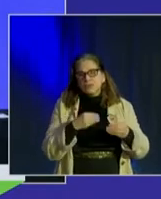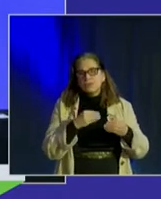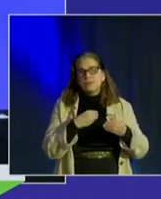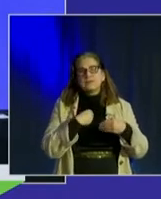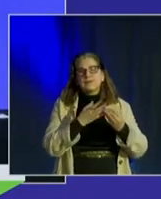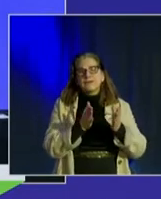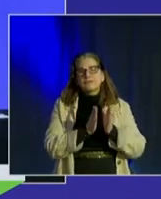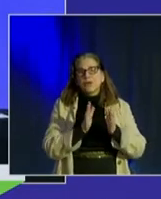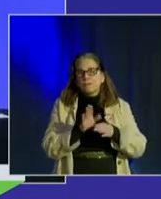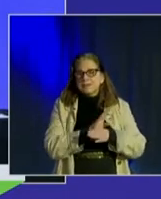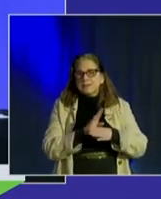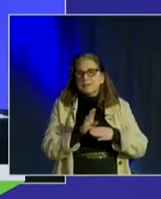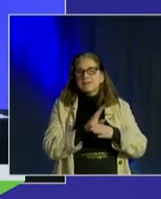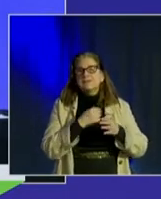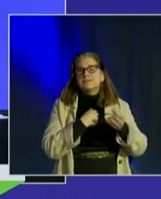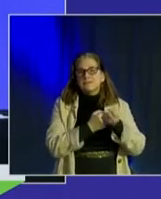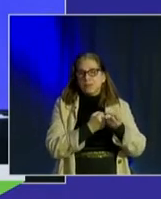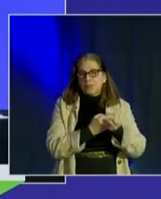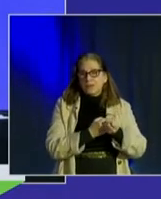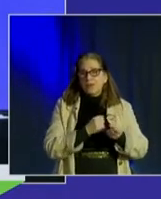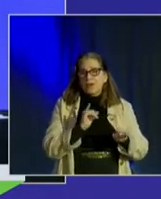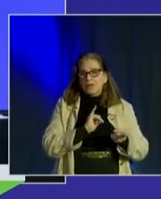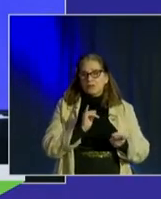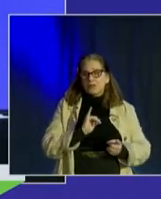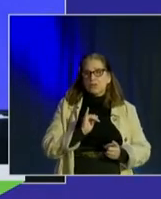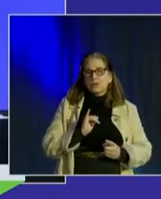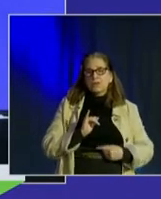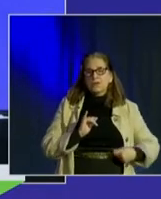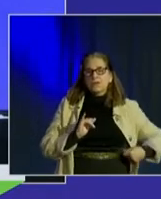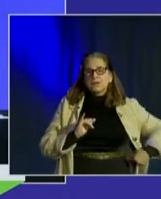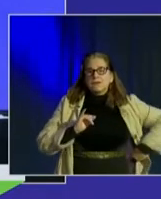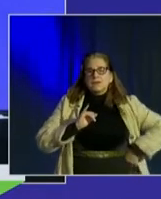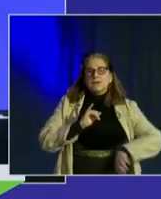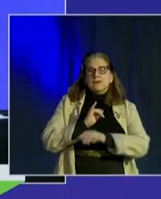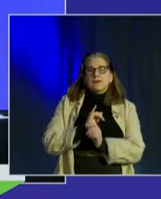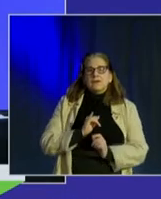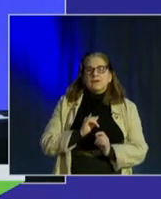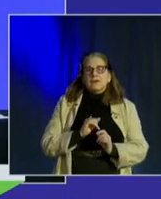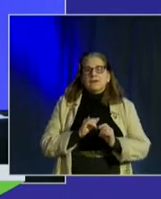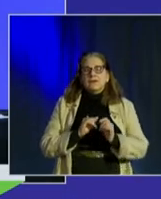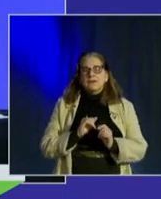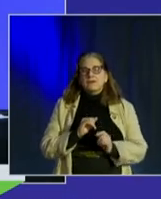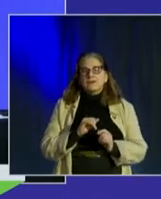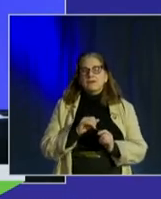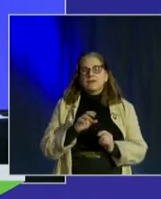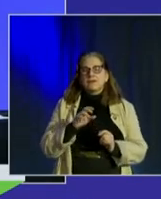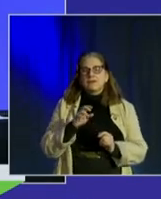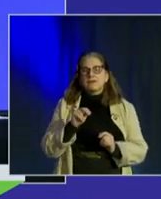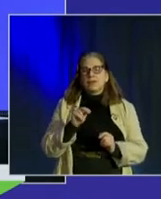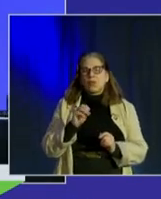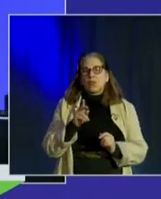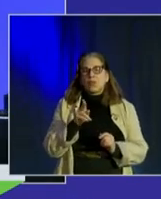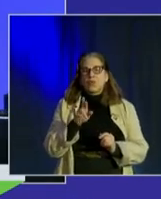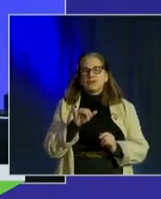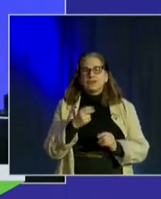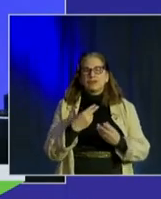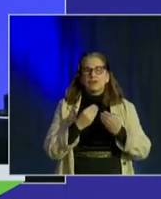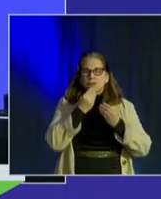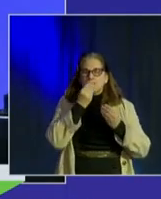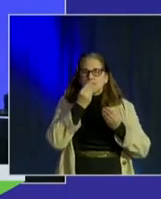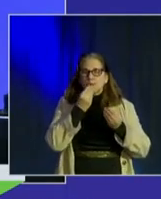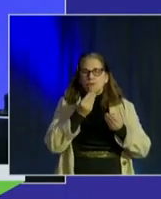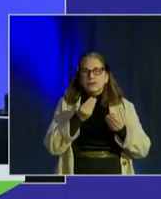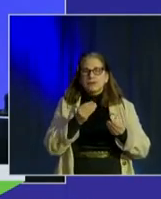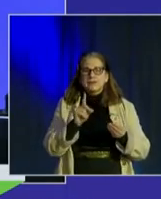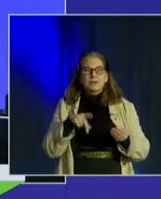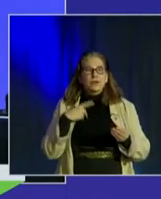Nourish DC. Nourish DC is actually a new program where we're actually going to have an entity that will help